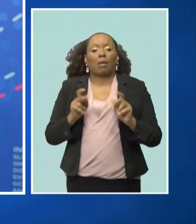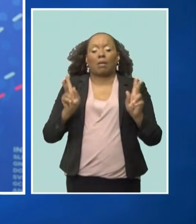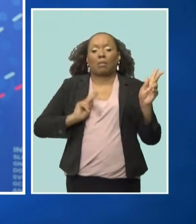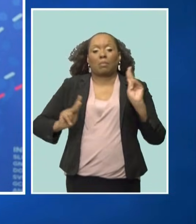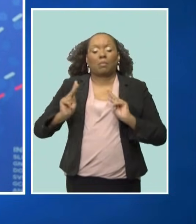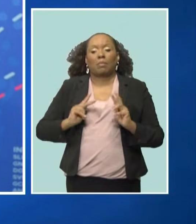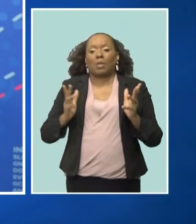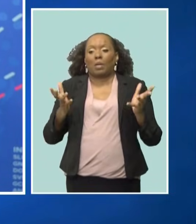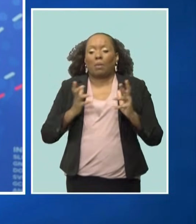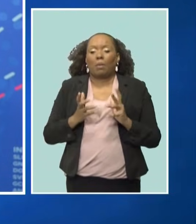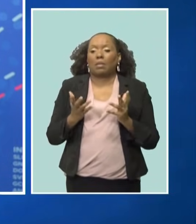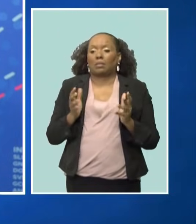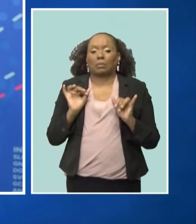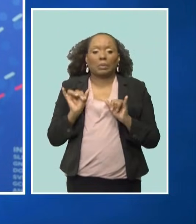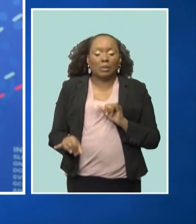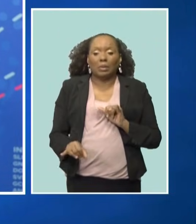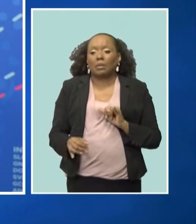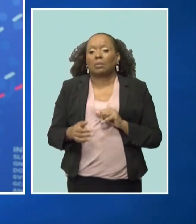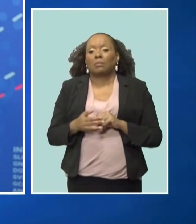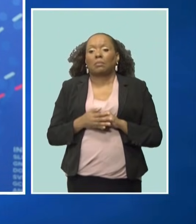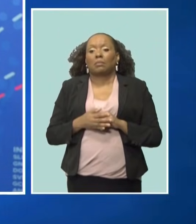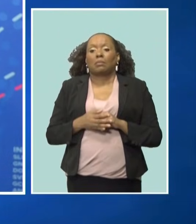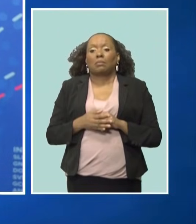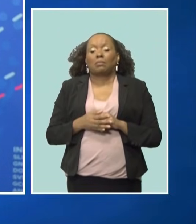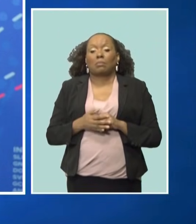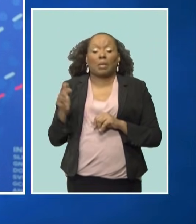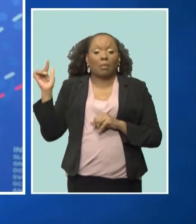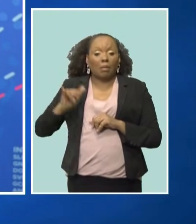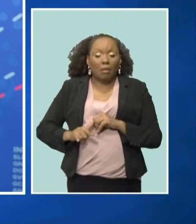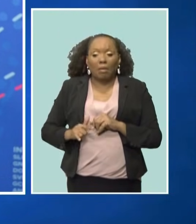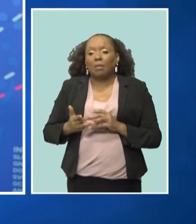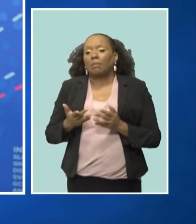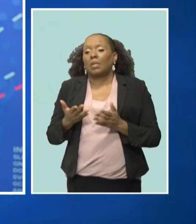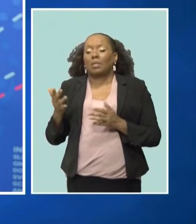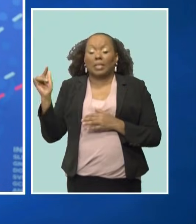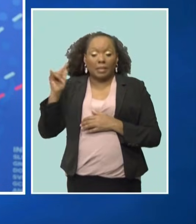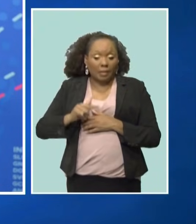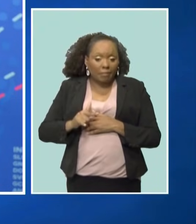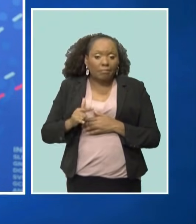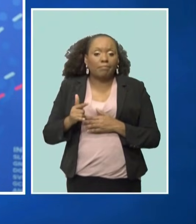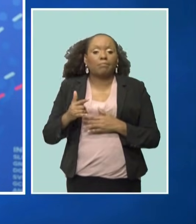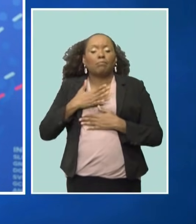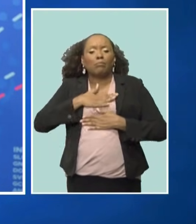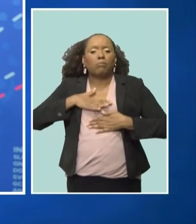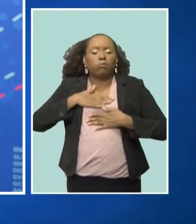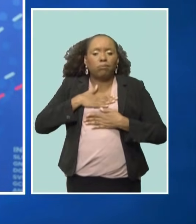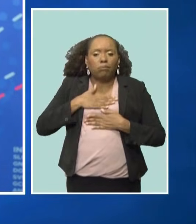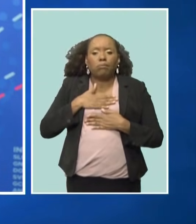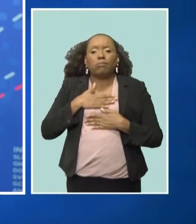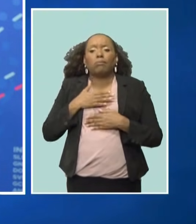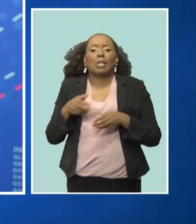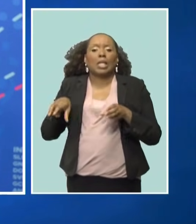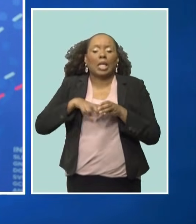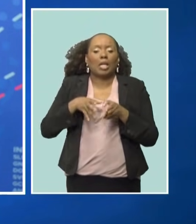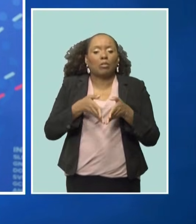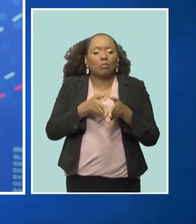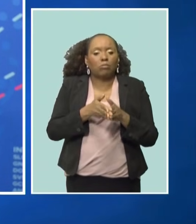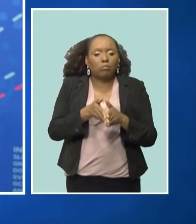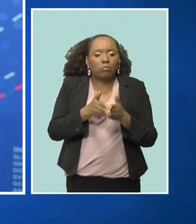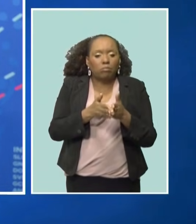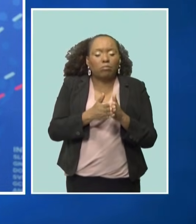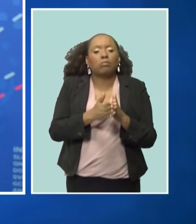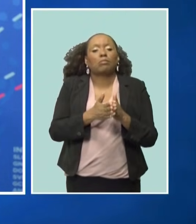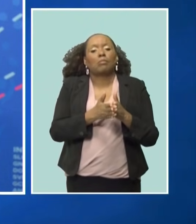spend a couple of days in Barbados before they go on the cruise, and when they return from the cruise, that they can also spend a couple of days before heading back